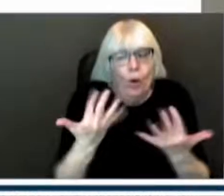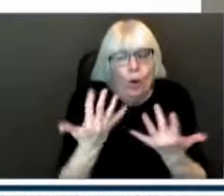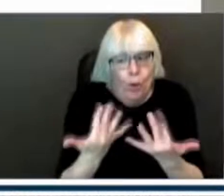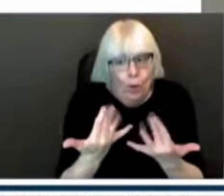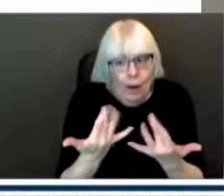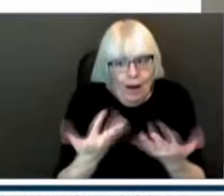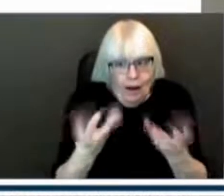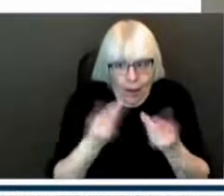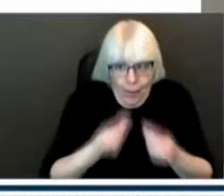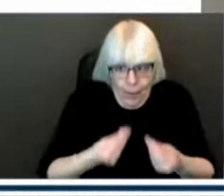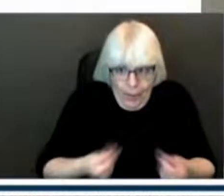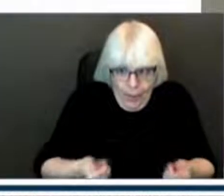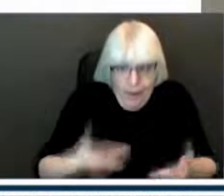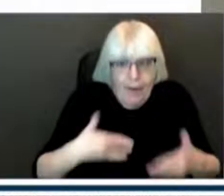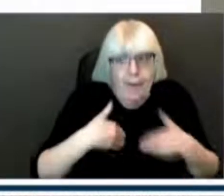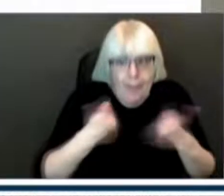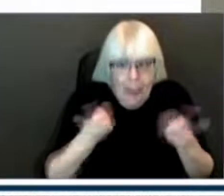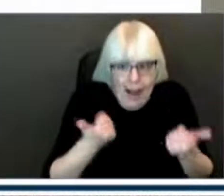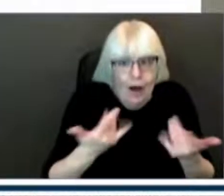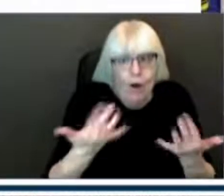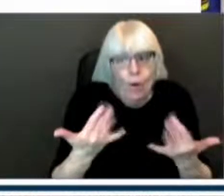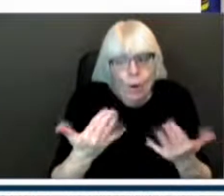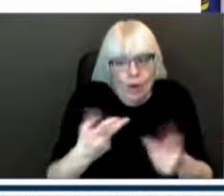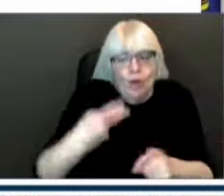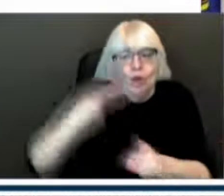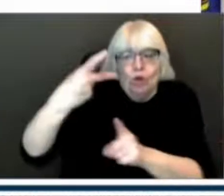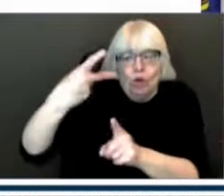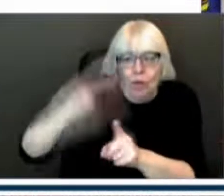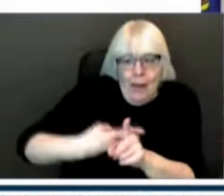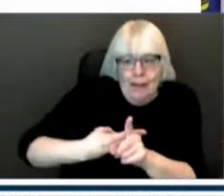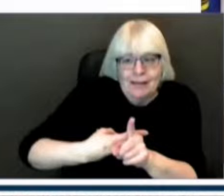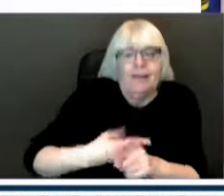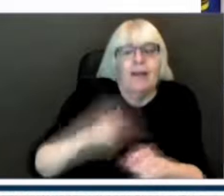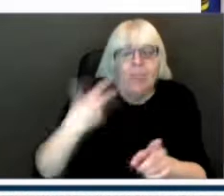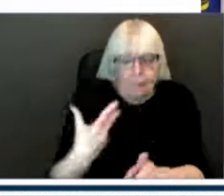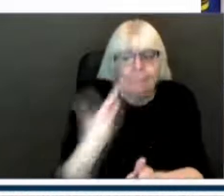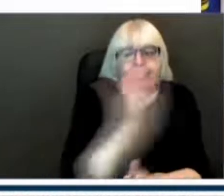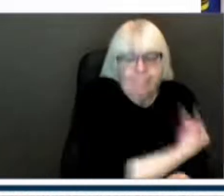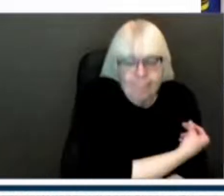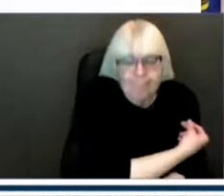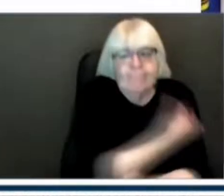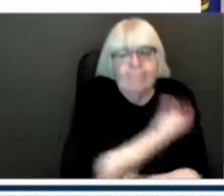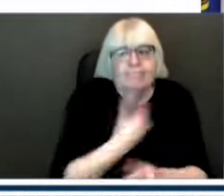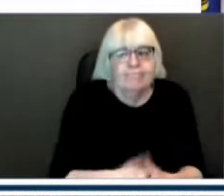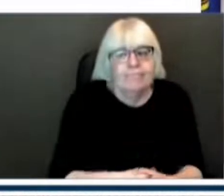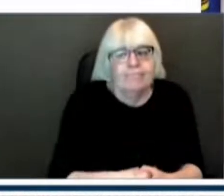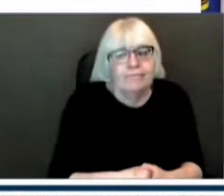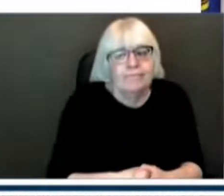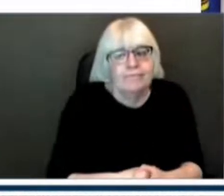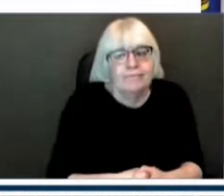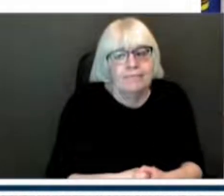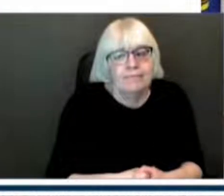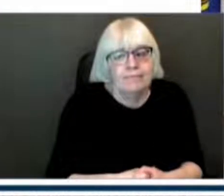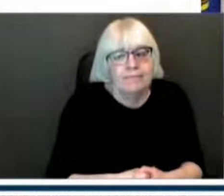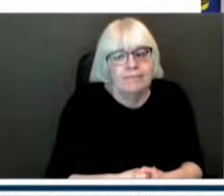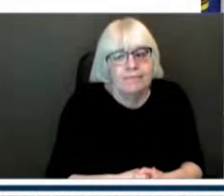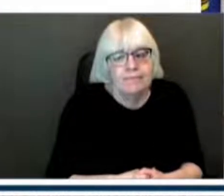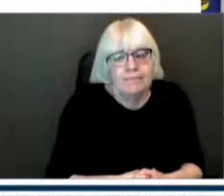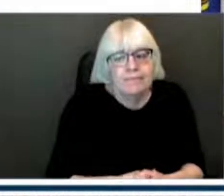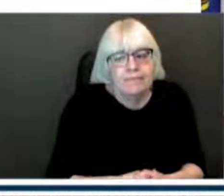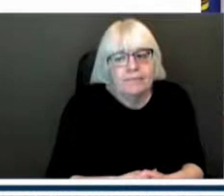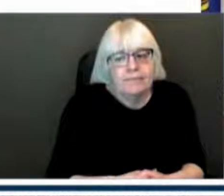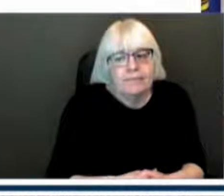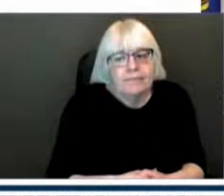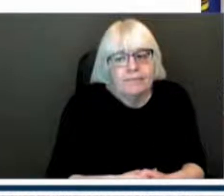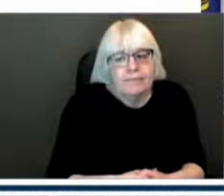their primary vaccine series. Go ahead, Pat, if you have a follow-up. Yes, I do. Dr. Strang, with the news